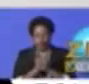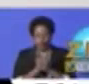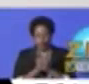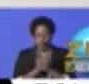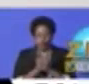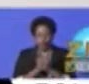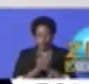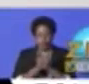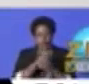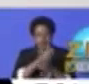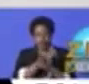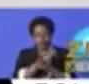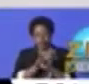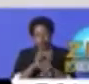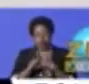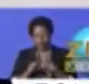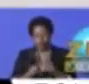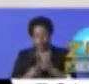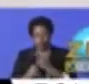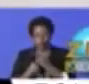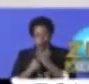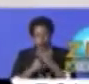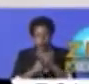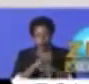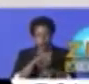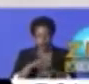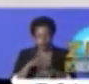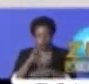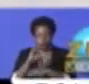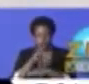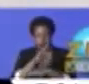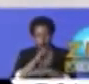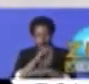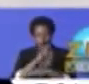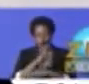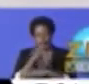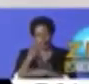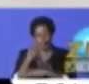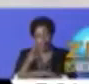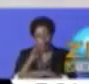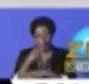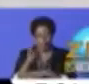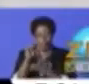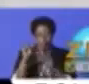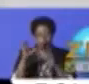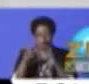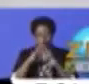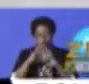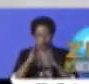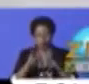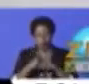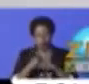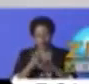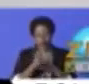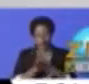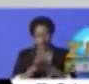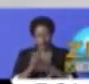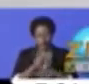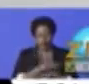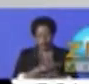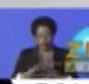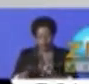Royal Bahamas Defense Force continues its support with the National COVID-19 Task Force and emergency orders to prevent community